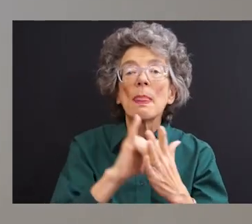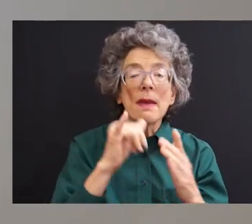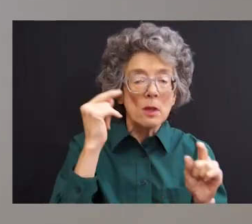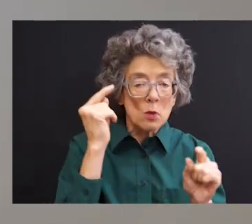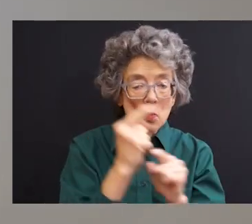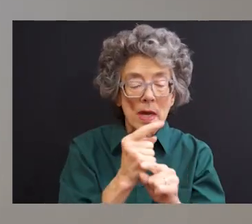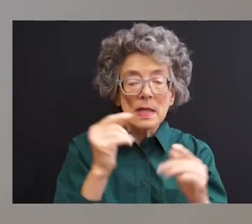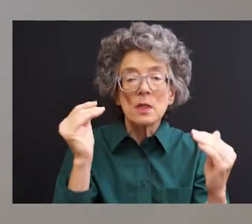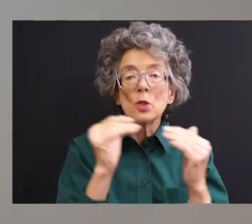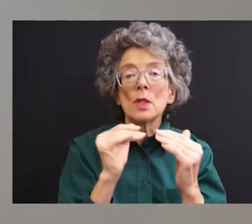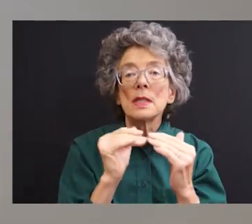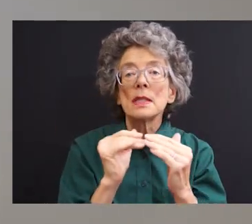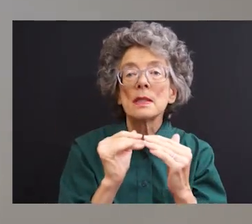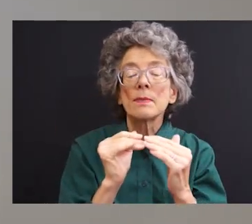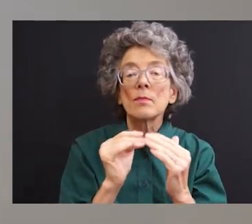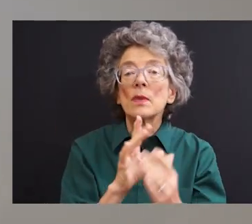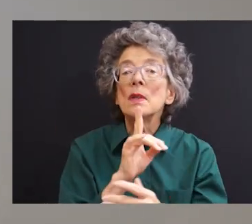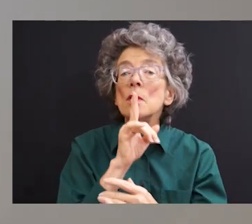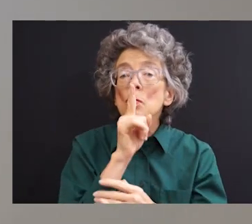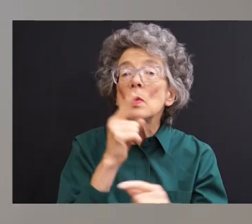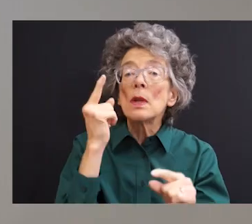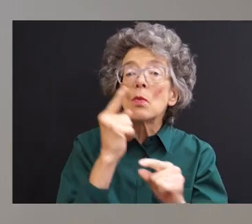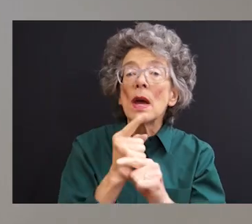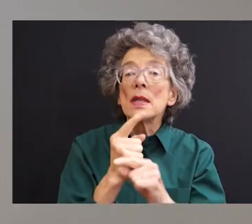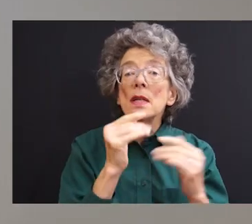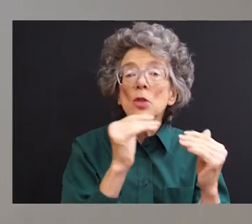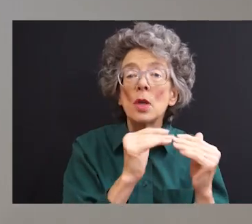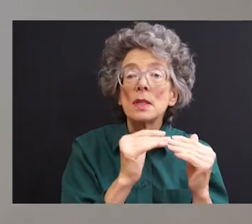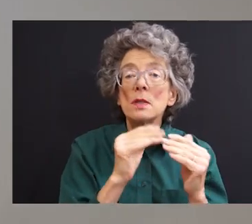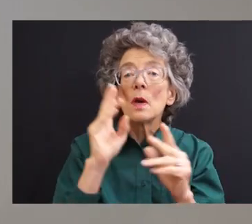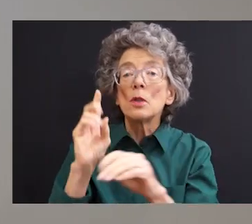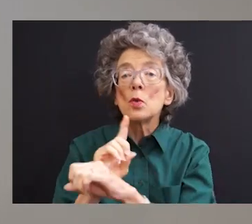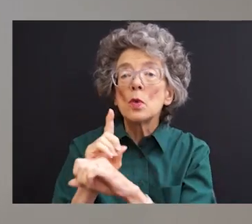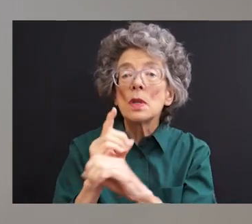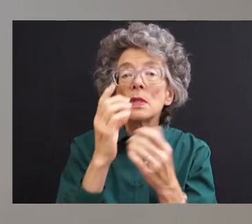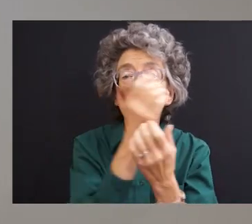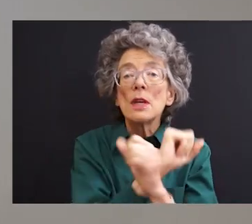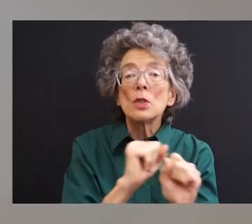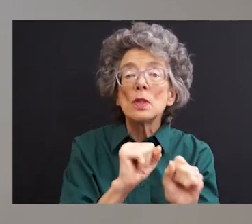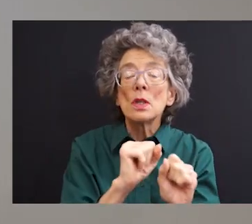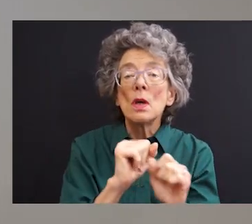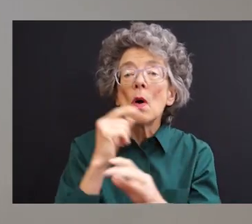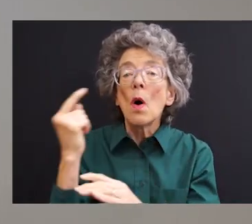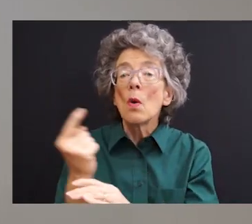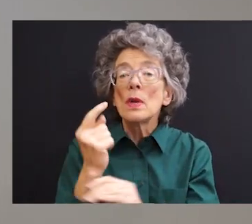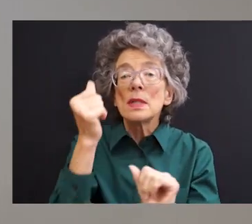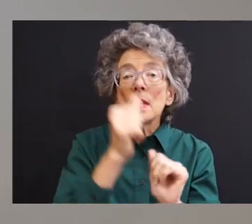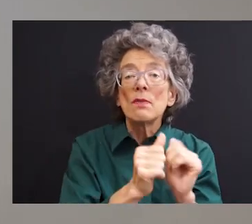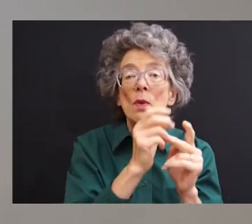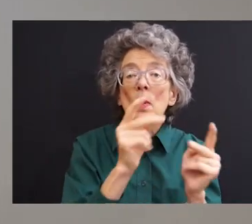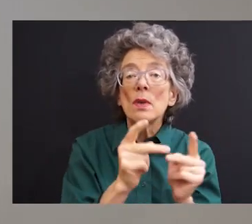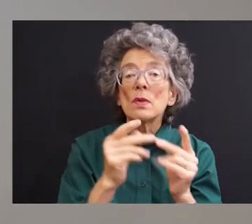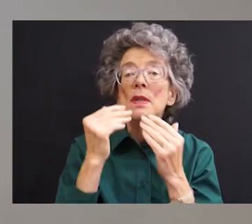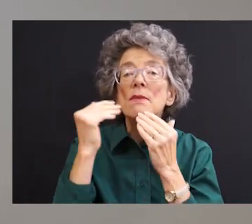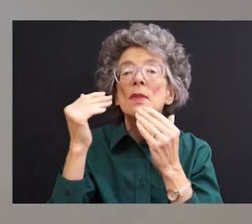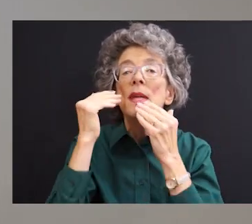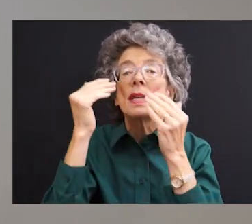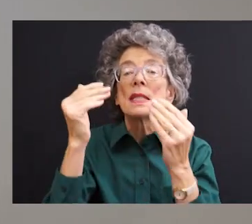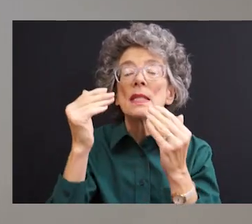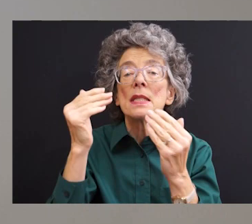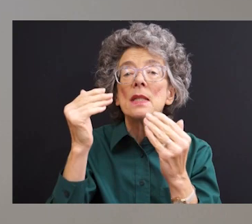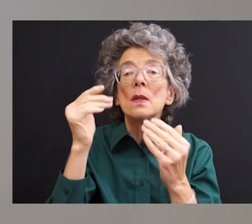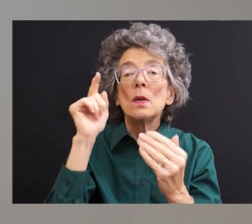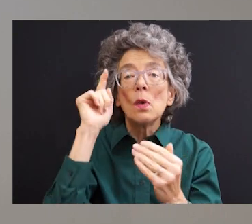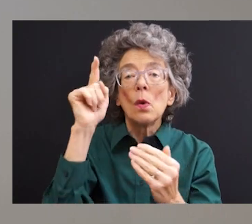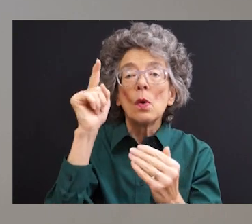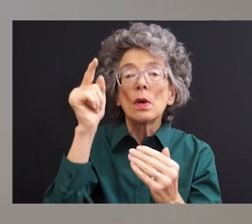right and just. It is truly right and just, our duty and our salvation, always and everywhere to give you